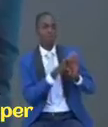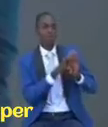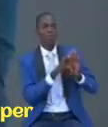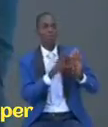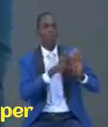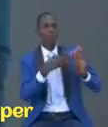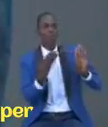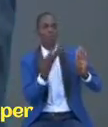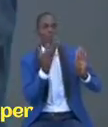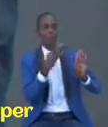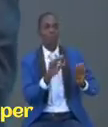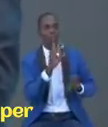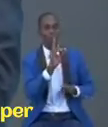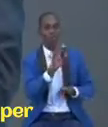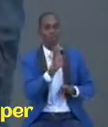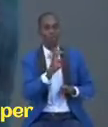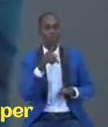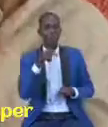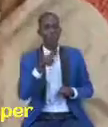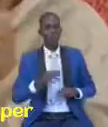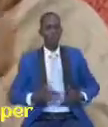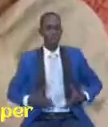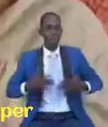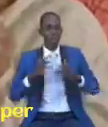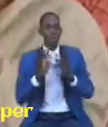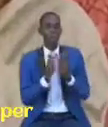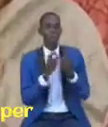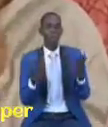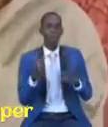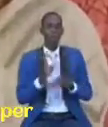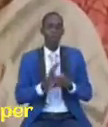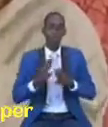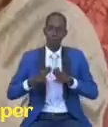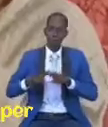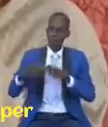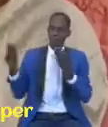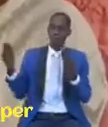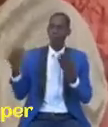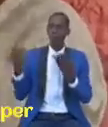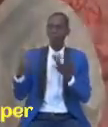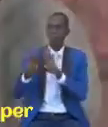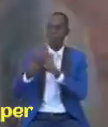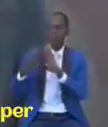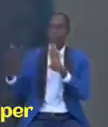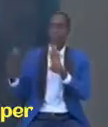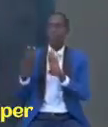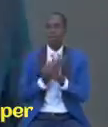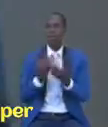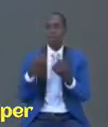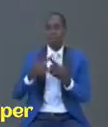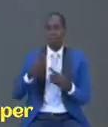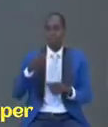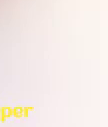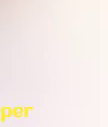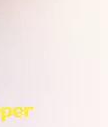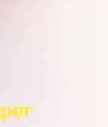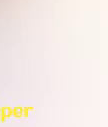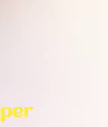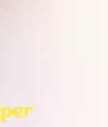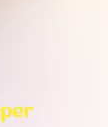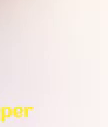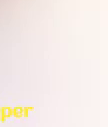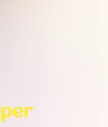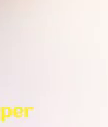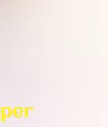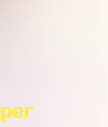Deeper Life Bible Church. Open the door and come to you and come to you.